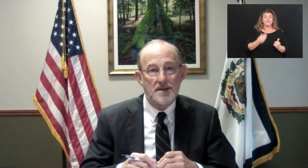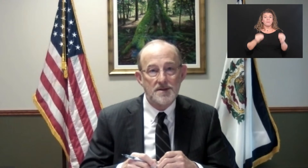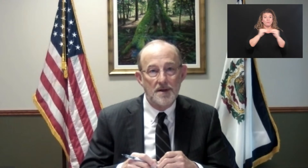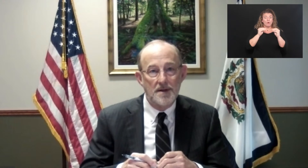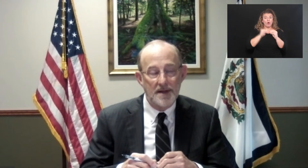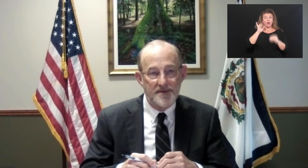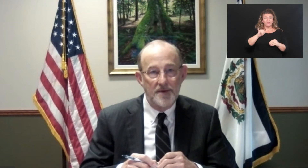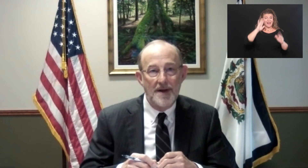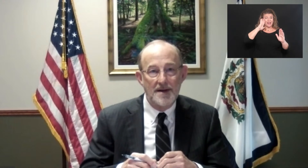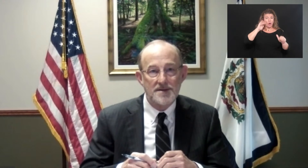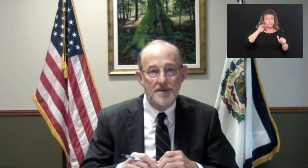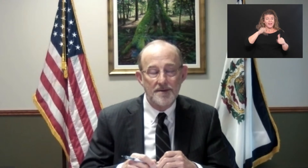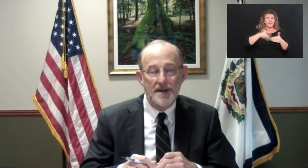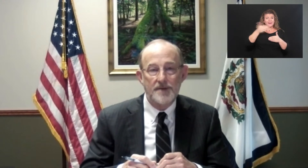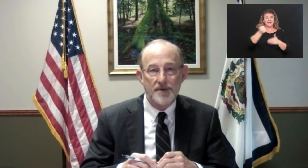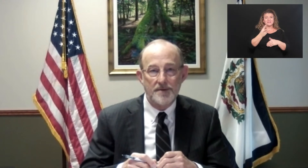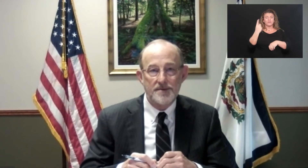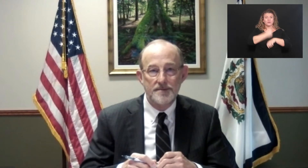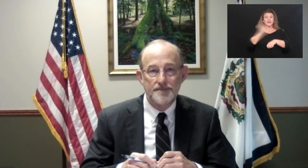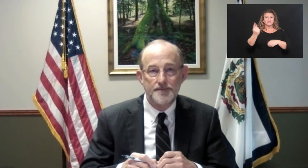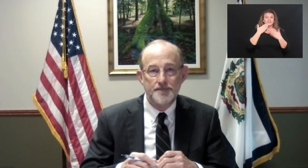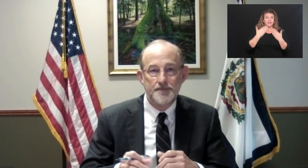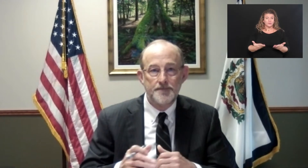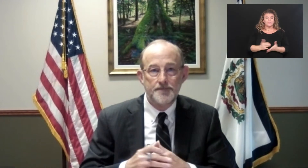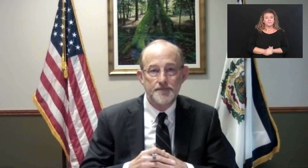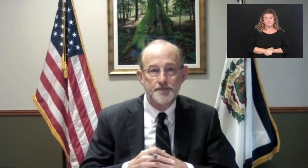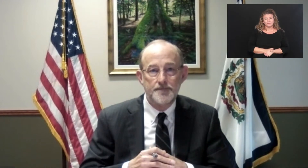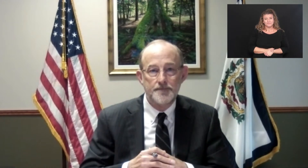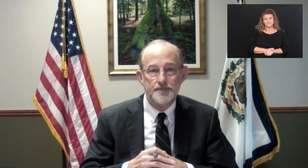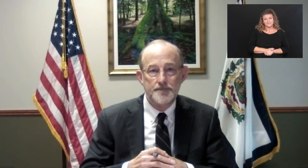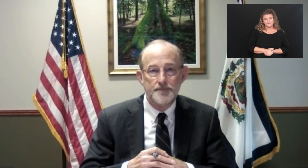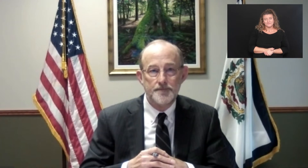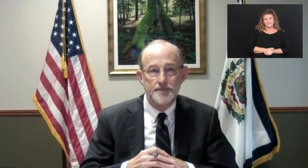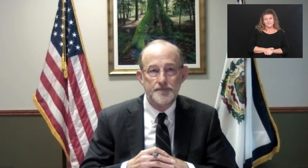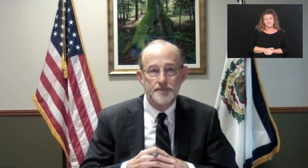within the next few days. So thank you, Charles.